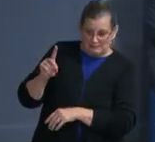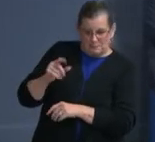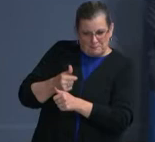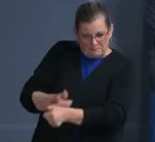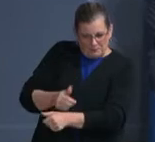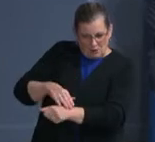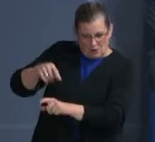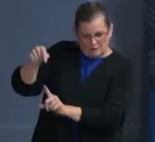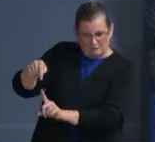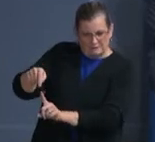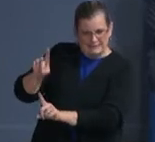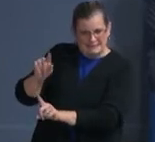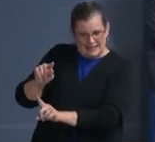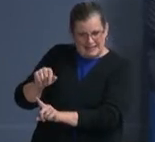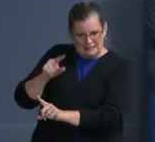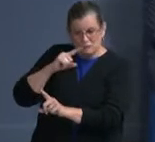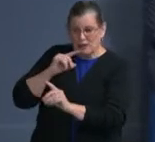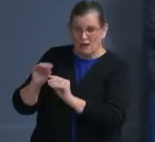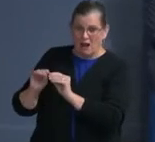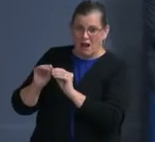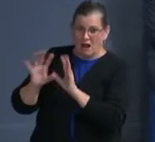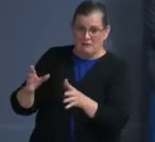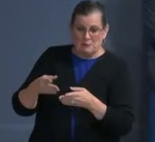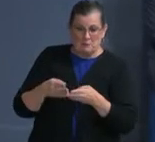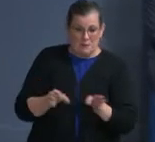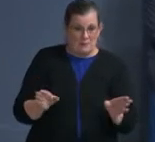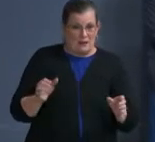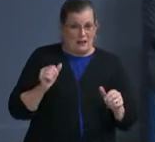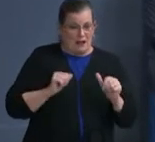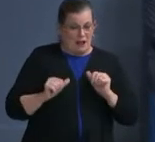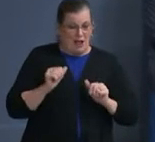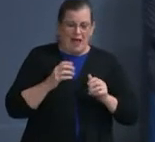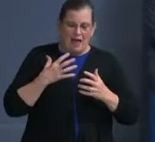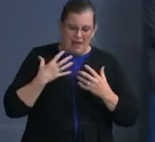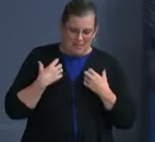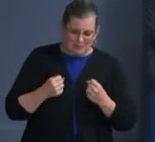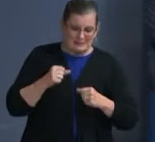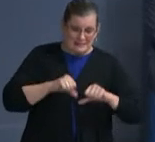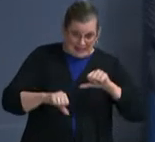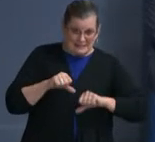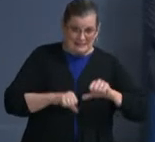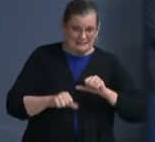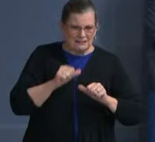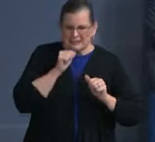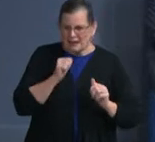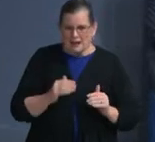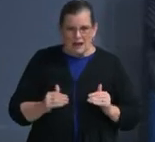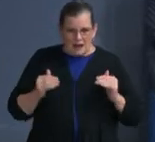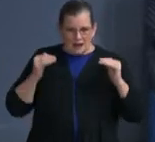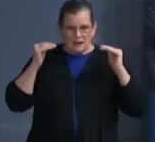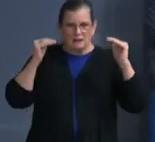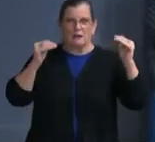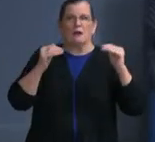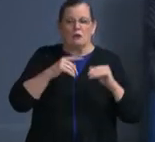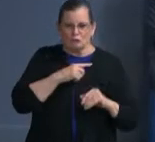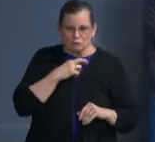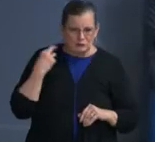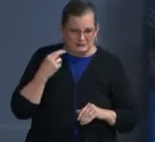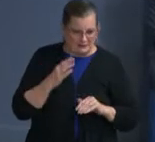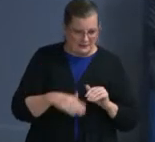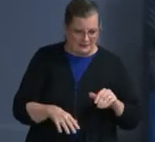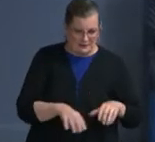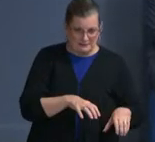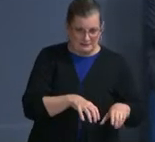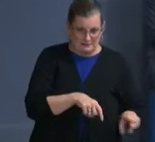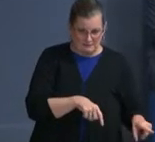with the obviously established public health science that indoor activities are higher risk than outdoor activities and be guided